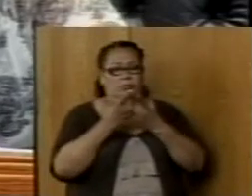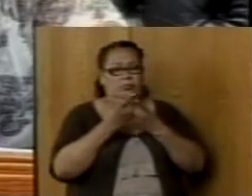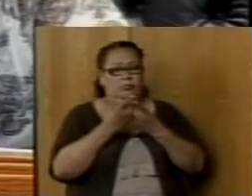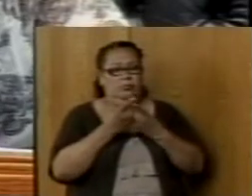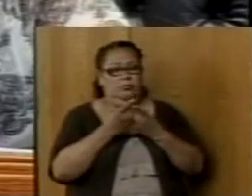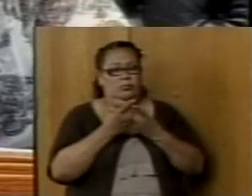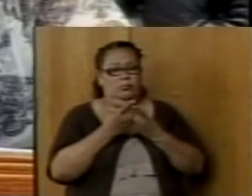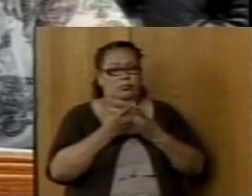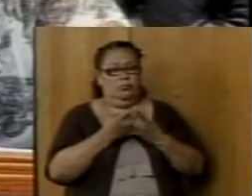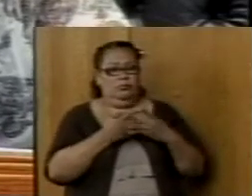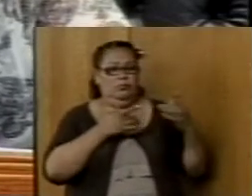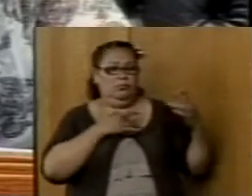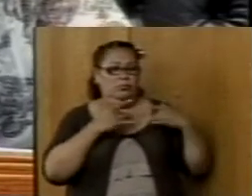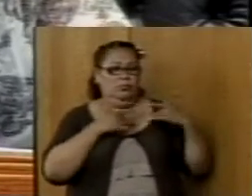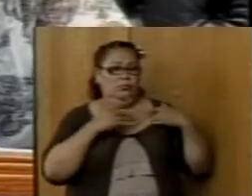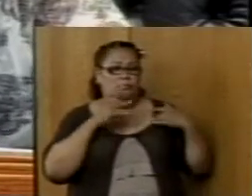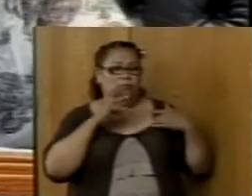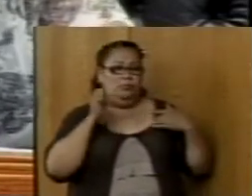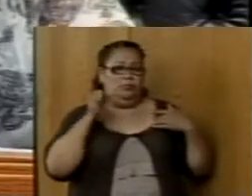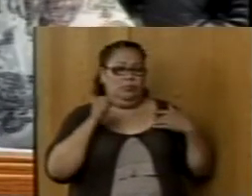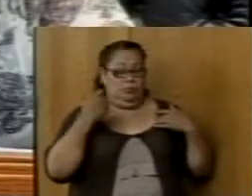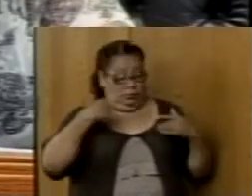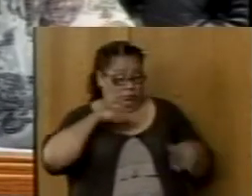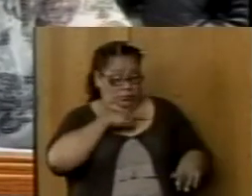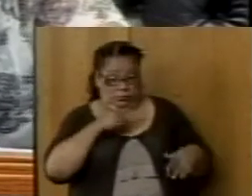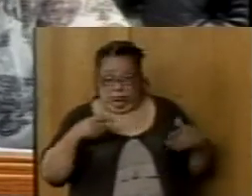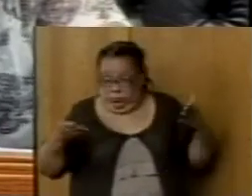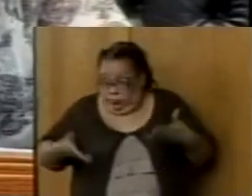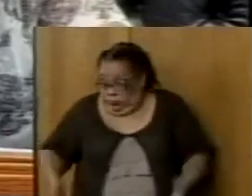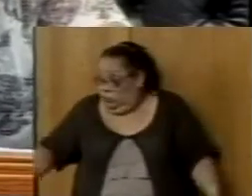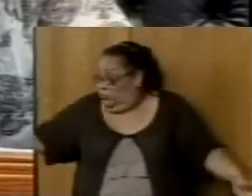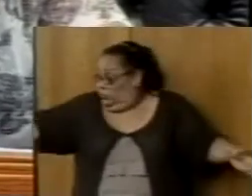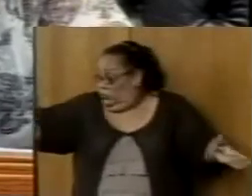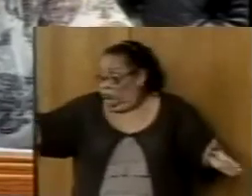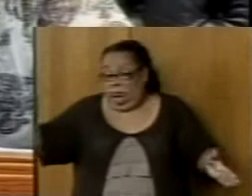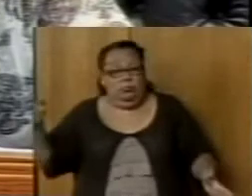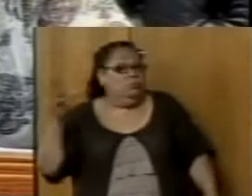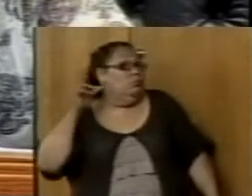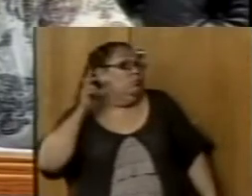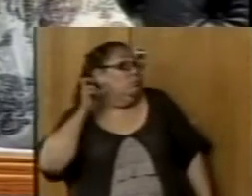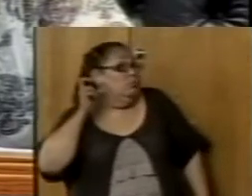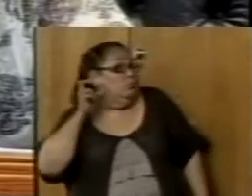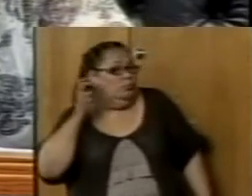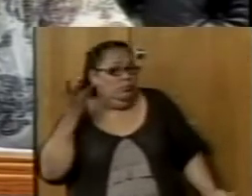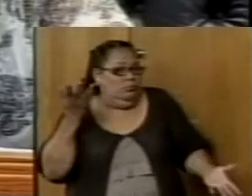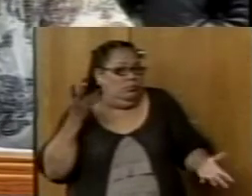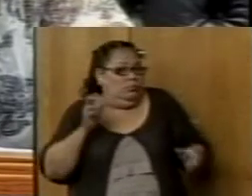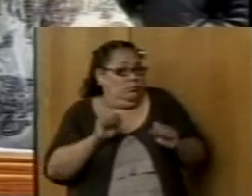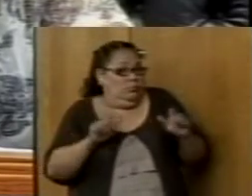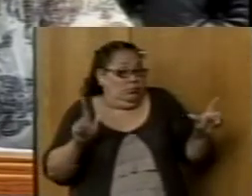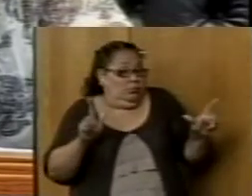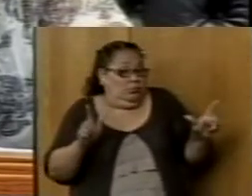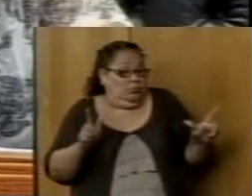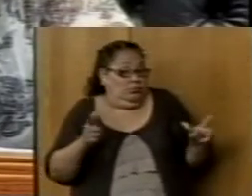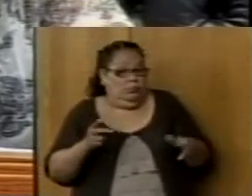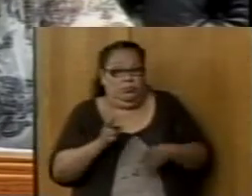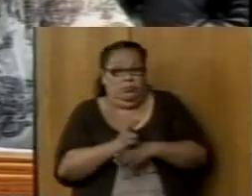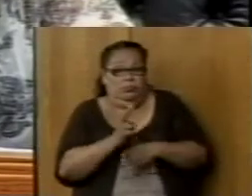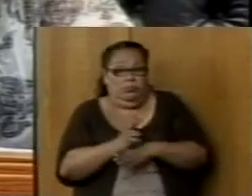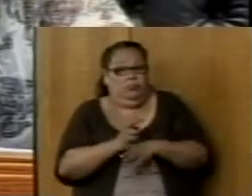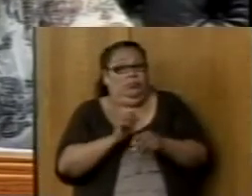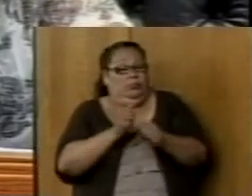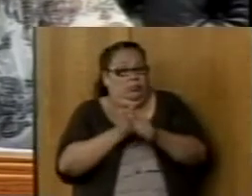and the concern was, we hear through the grapevine that not everybody is using it. There's